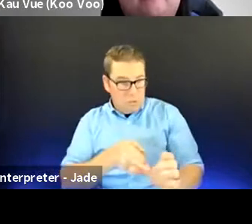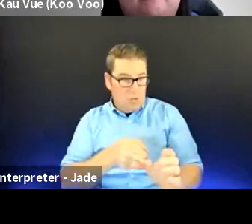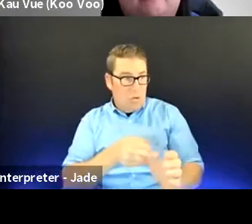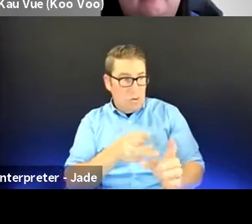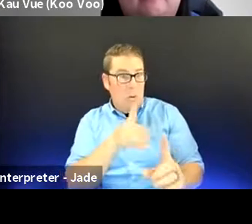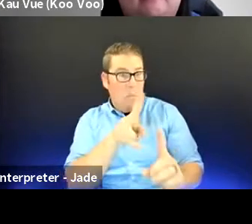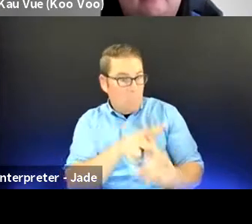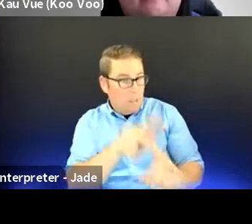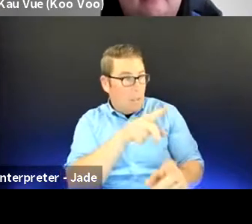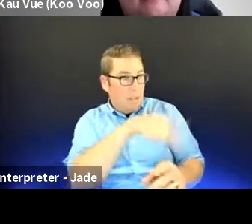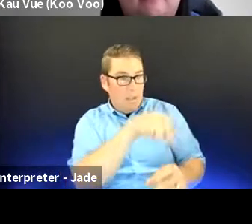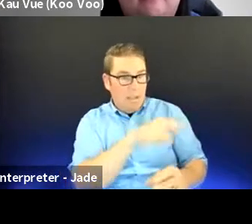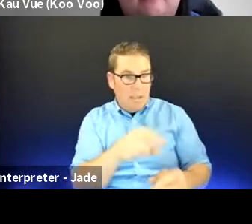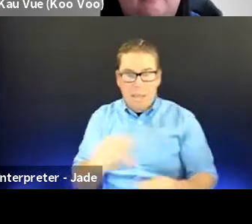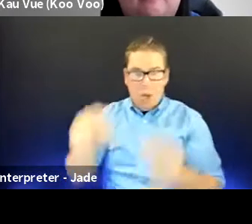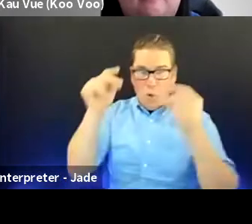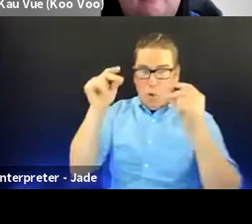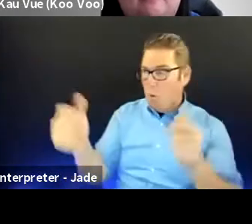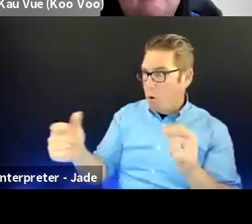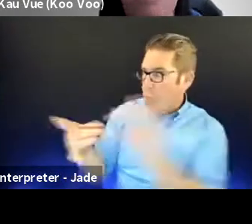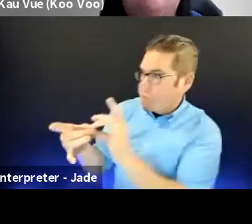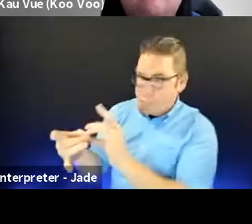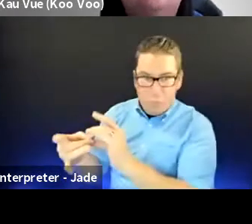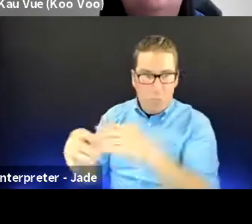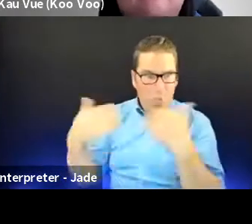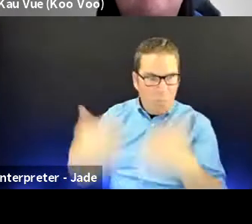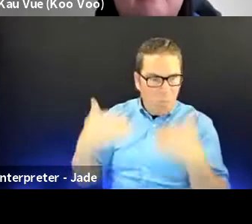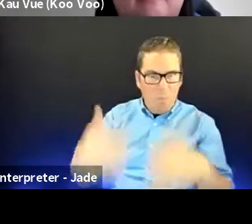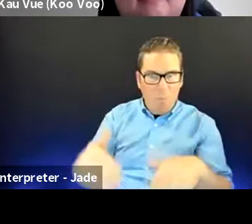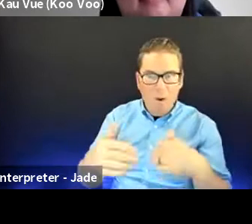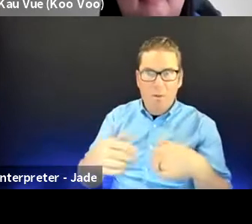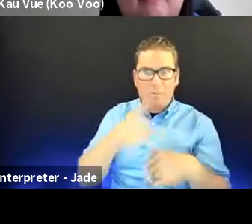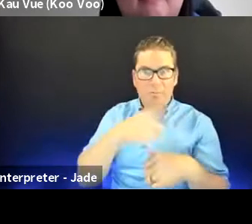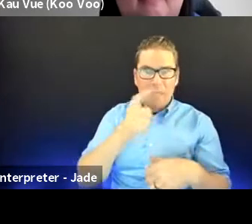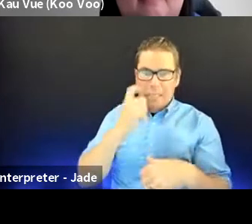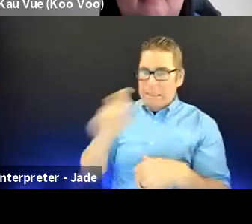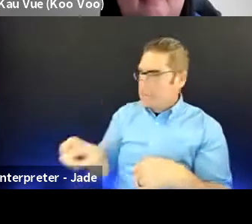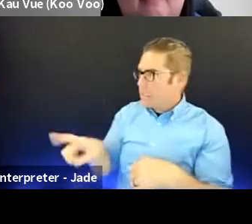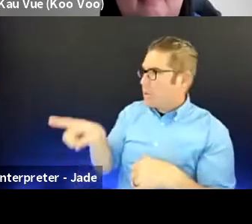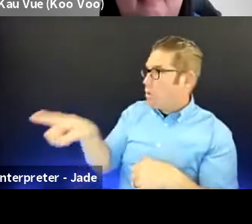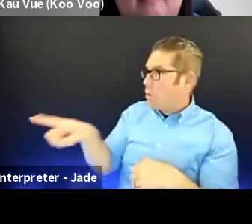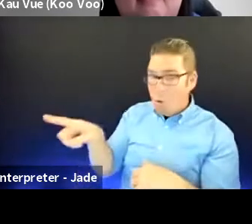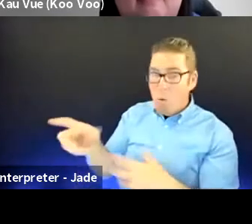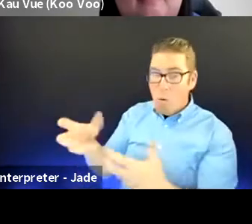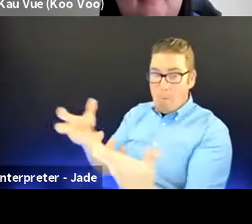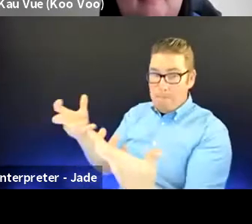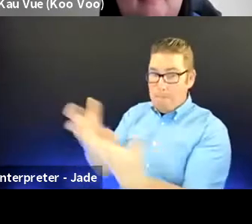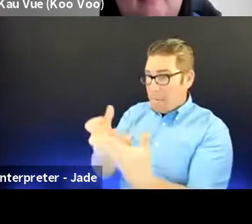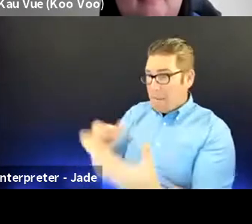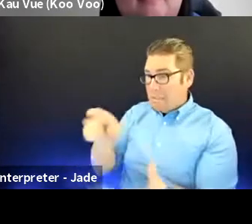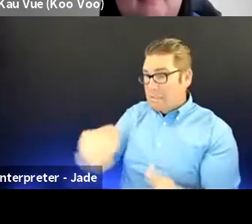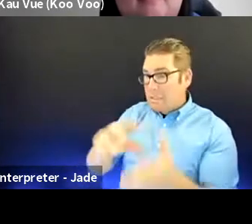once they see that there's a new faculty member that is representative of their of the population that they want to, you know, advance,